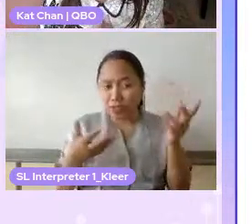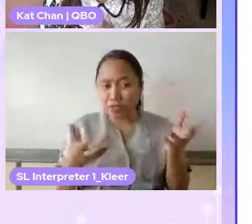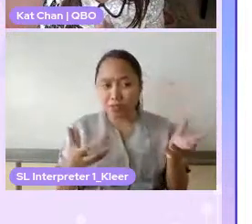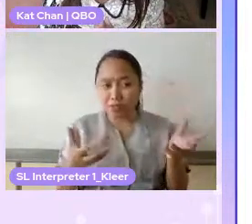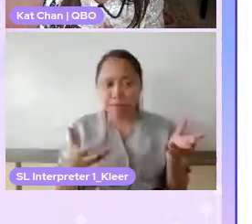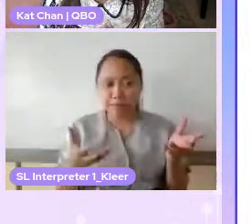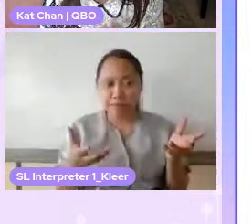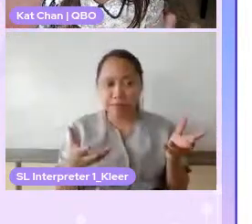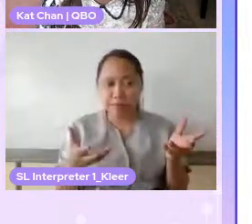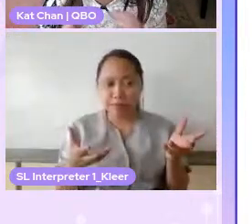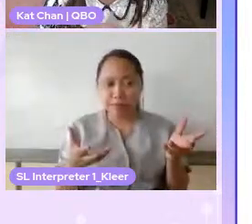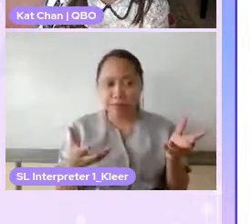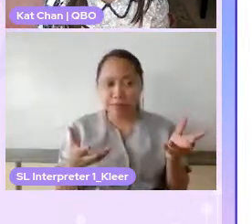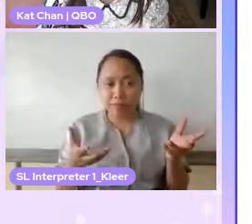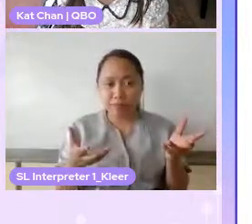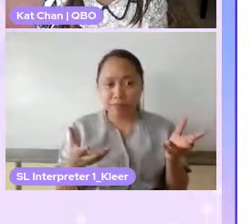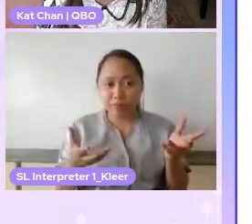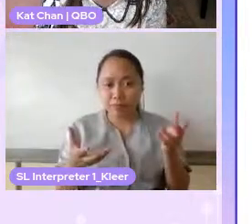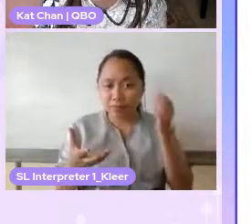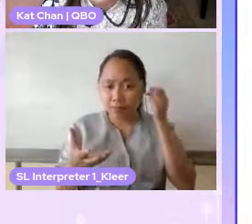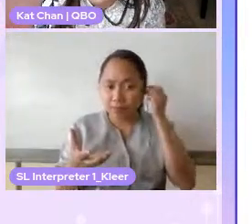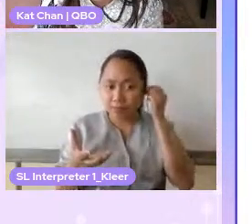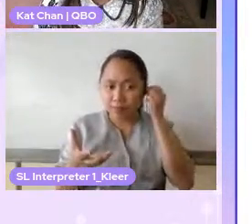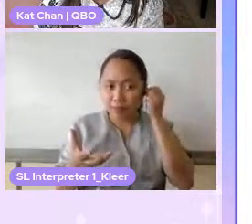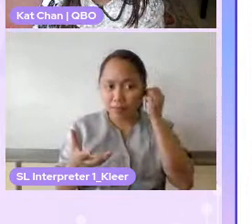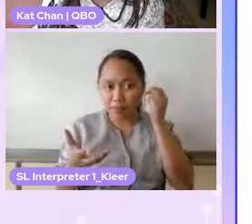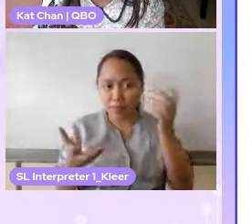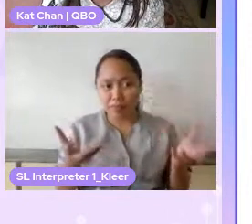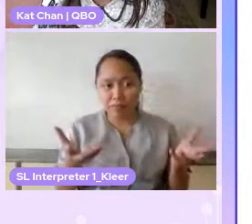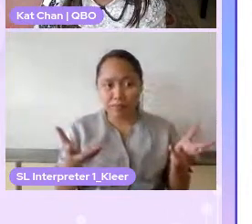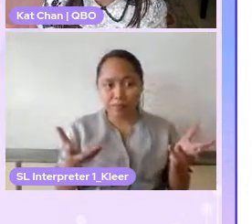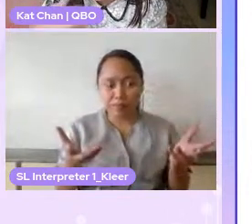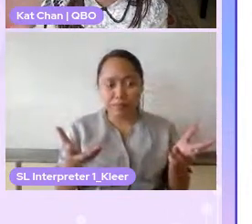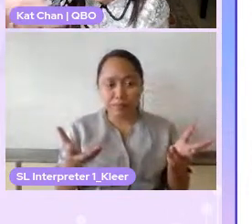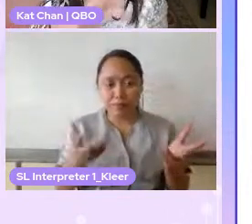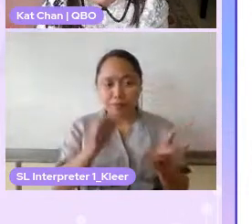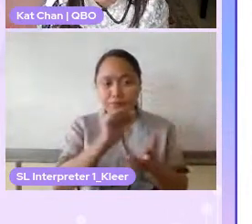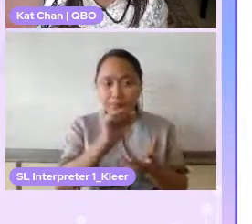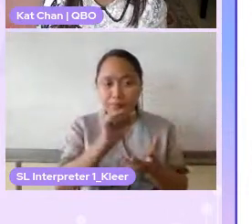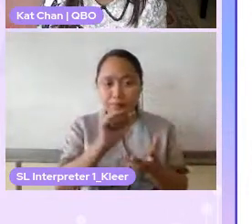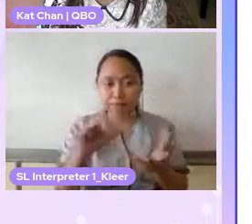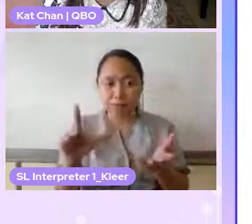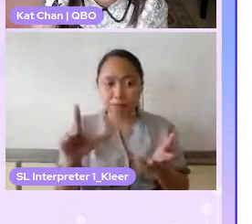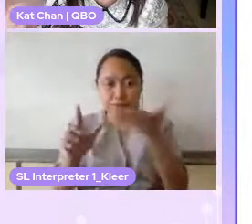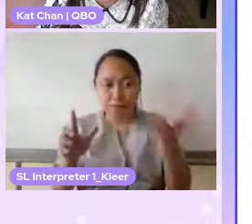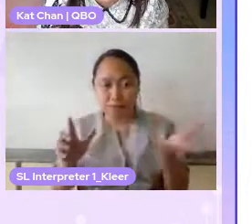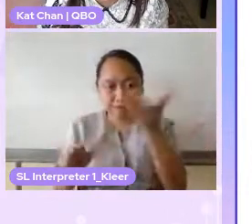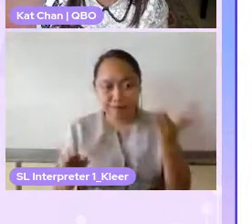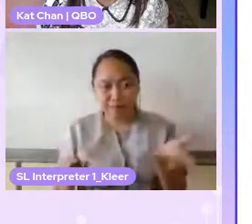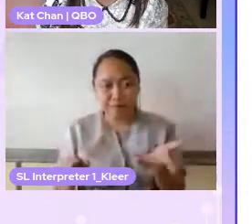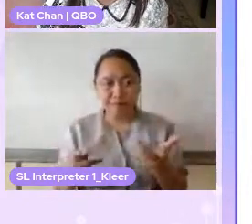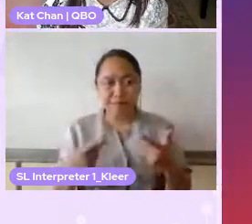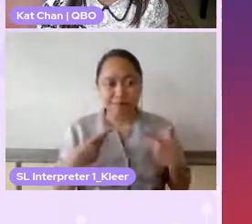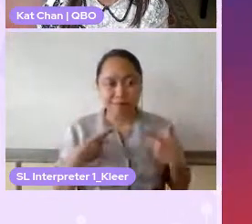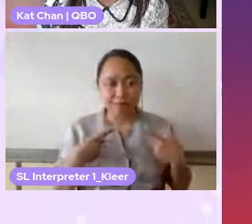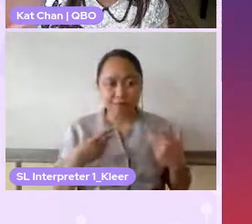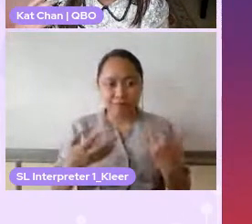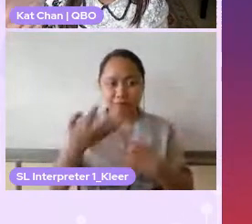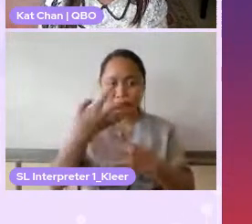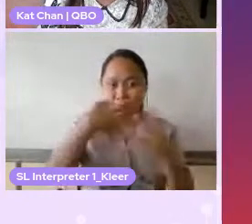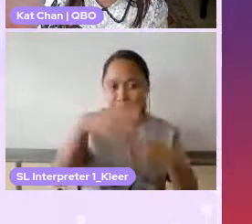Tiwala, which is in blockchain, or Nudge, which is in AI, right? So I hope you check out these businesses, you kind of, you